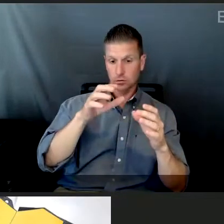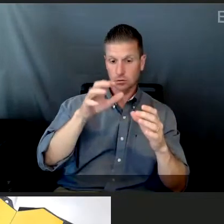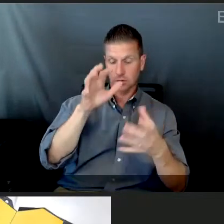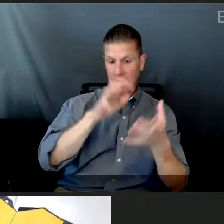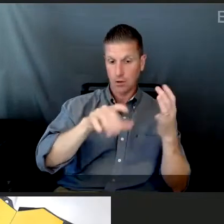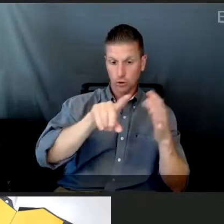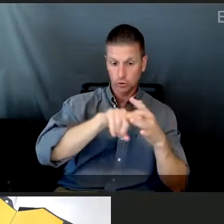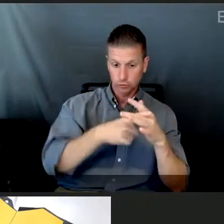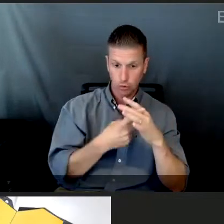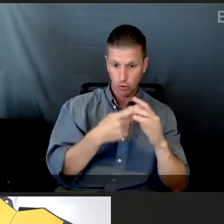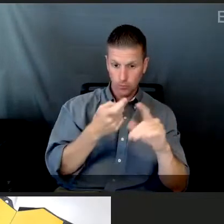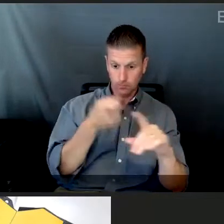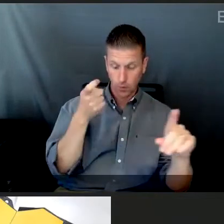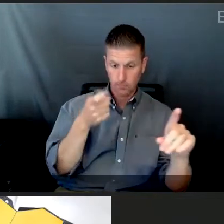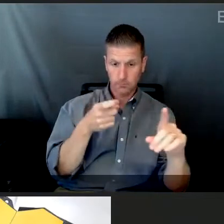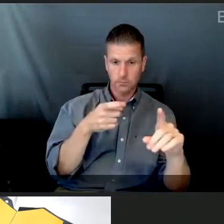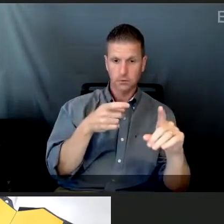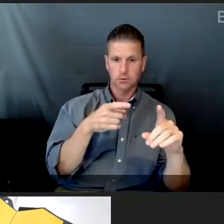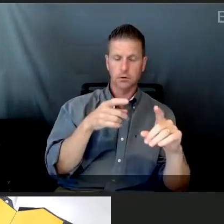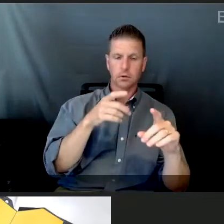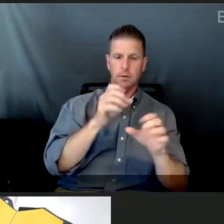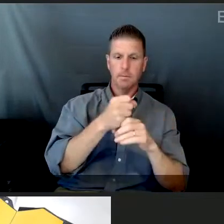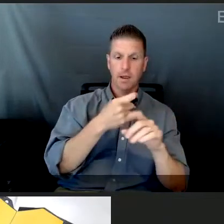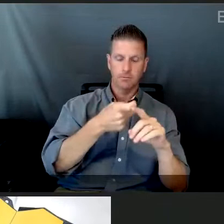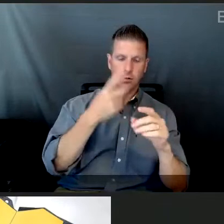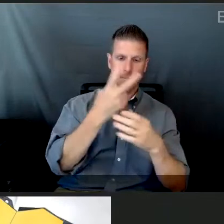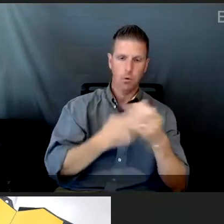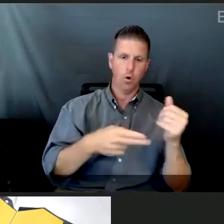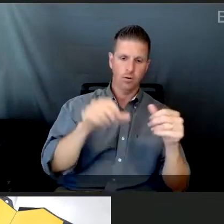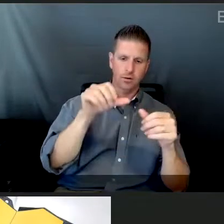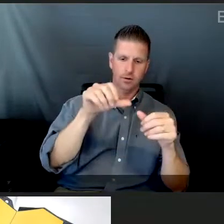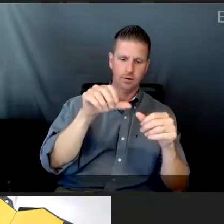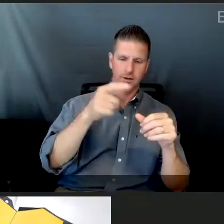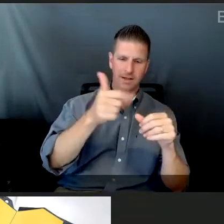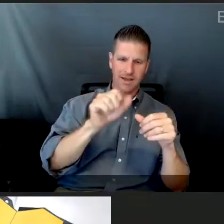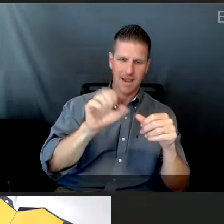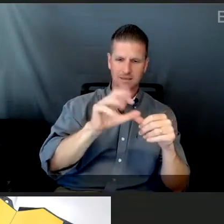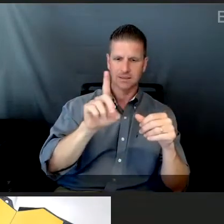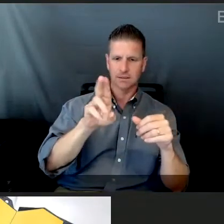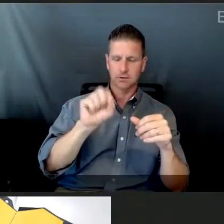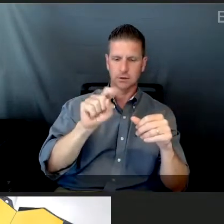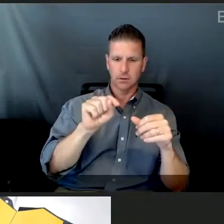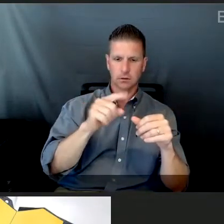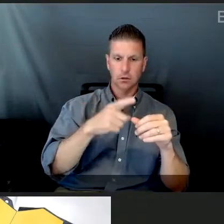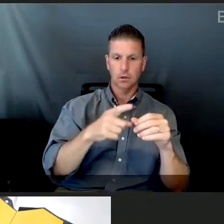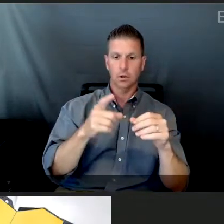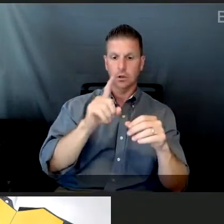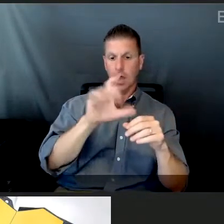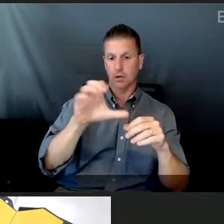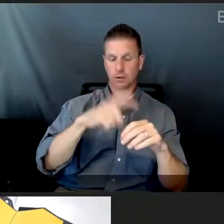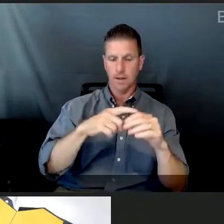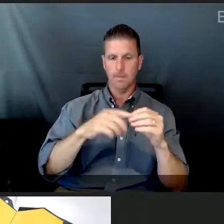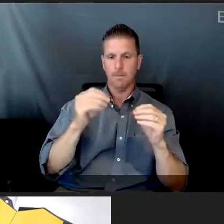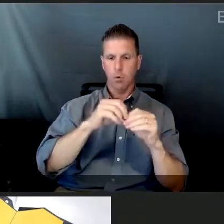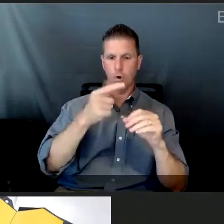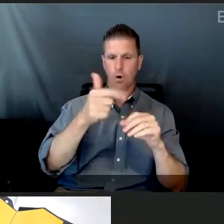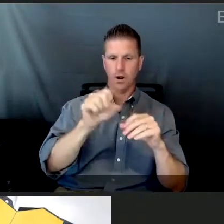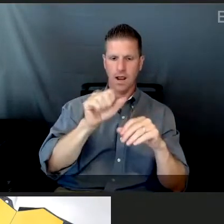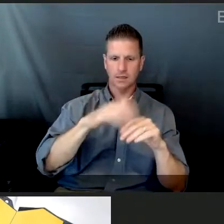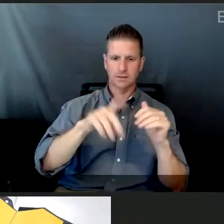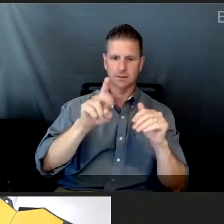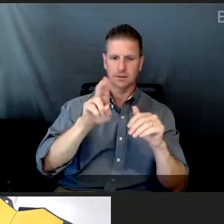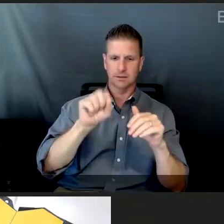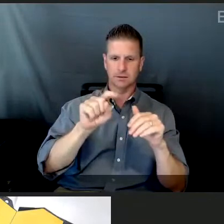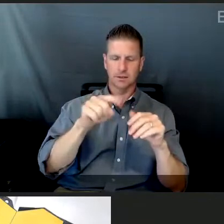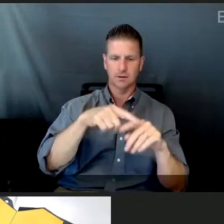from is made out of both gas and dust. It's 100 times more gas than it is dust. But these dusts are like